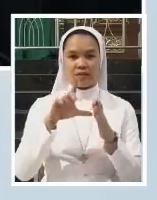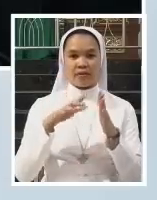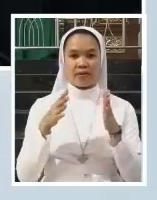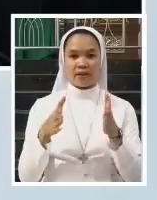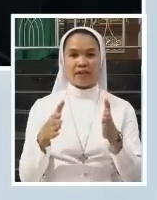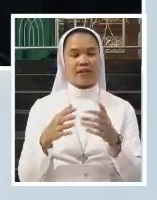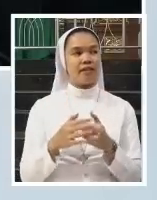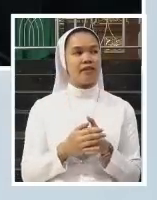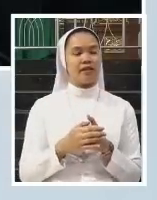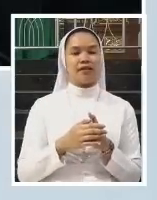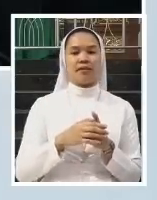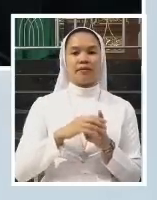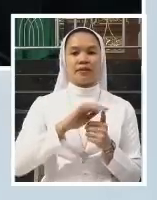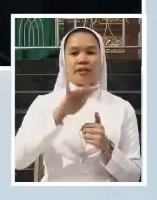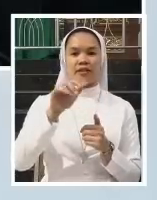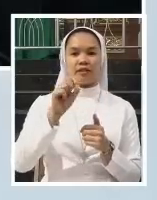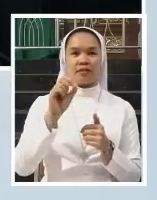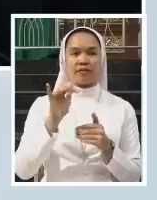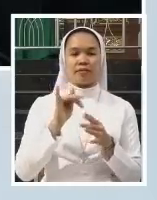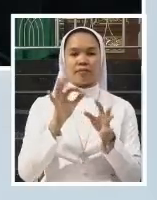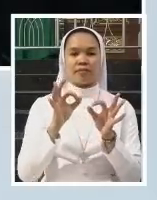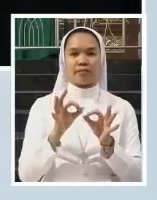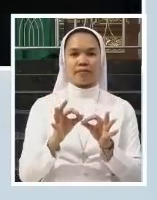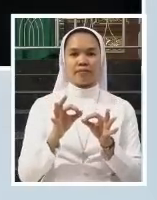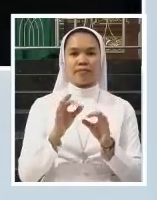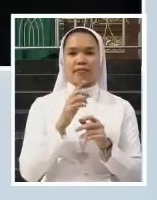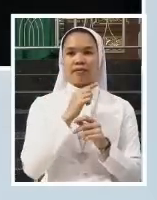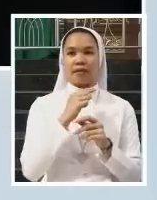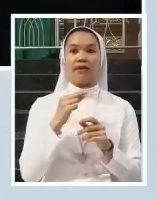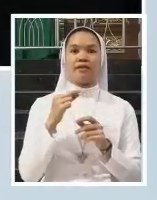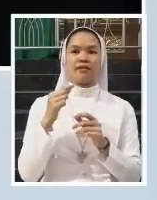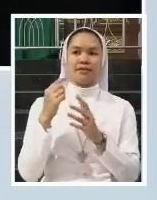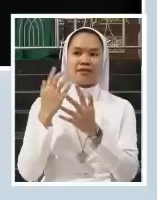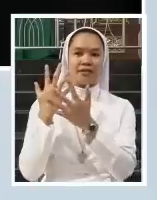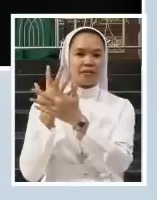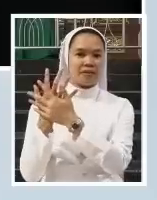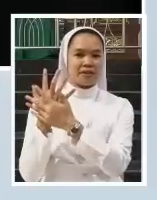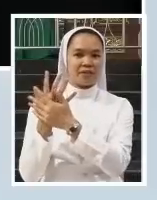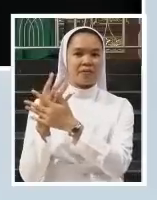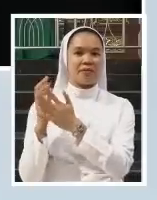Father Jason Gaete, Director, Commission on Prison Welfare.